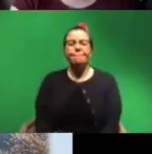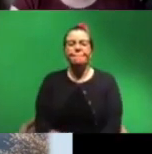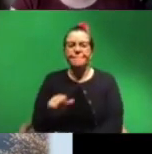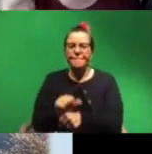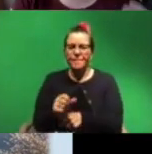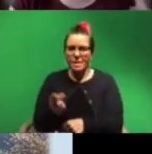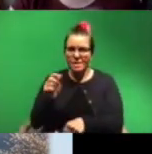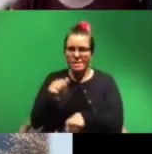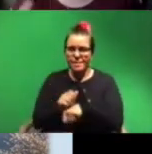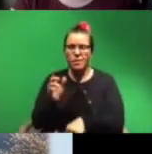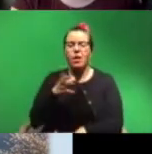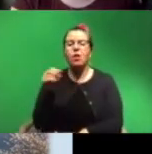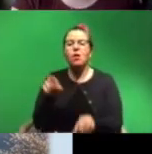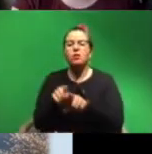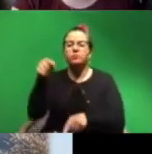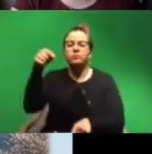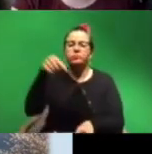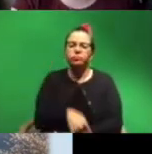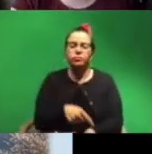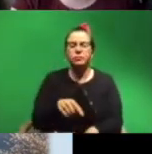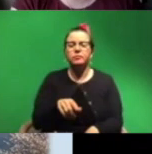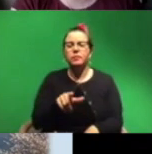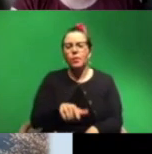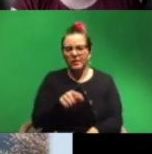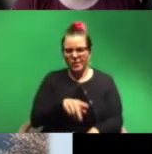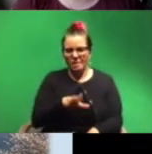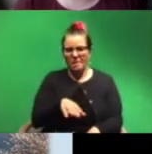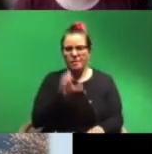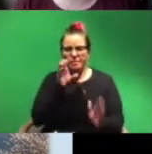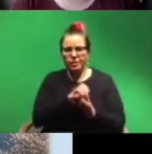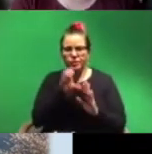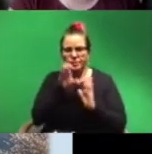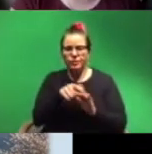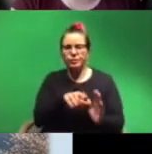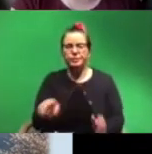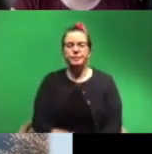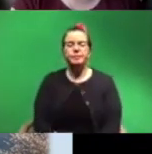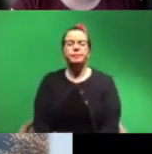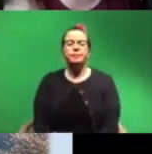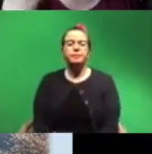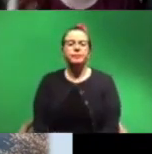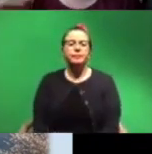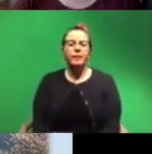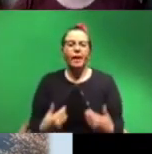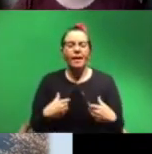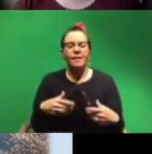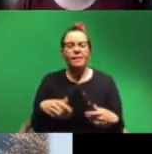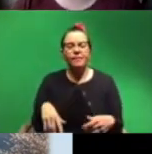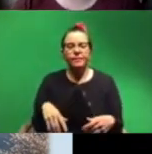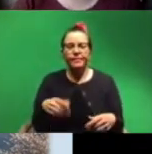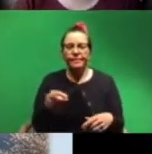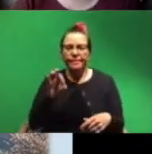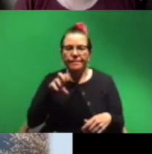we also came down to lower elevations, which is what you can see in these photos in the bottom here, where we've got these kind of terraced fields